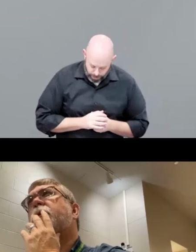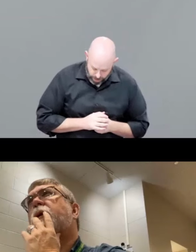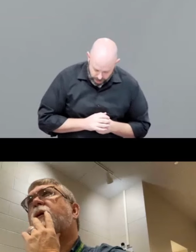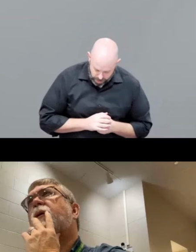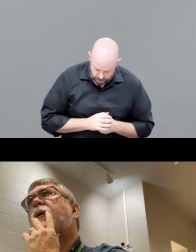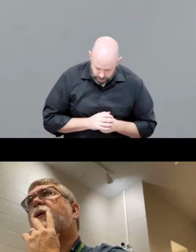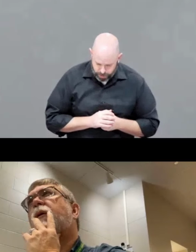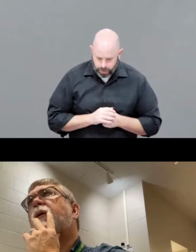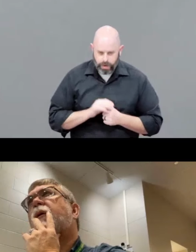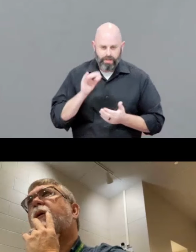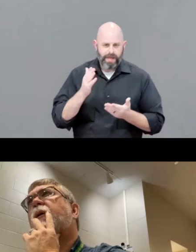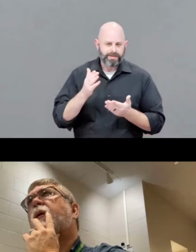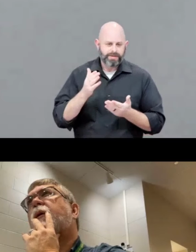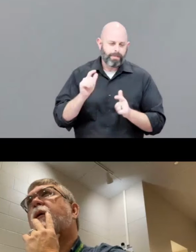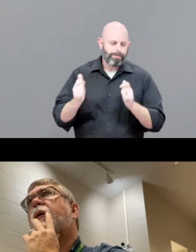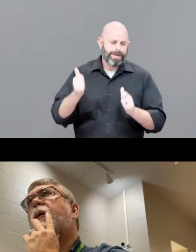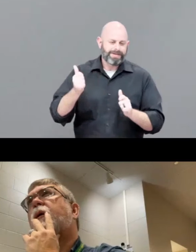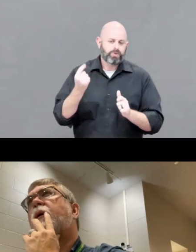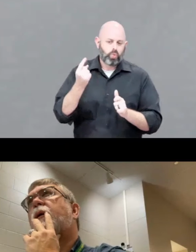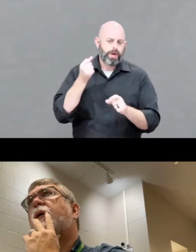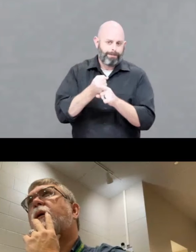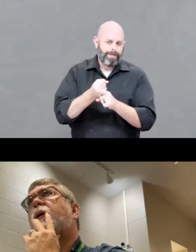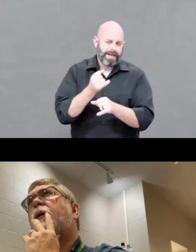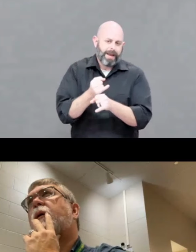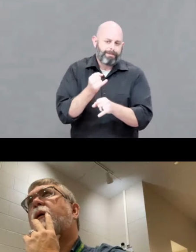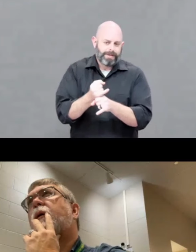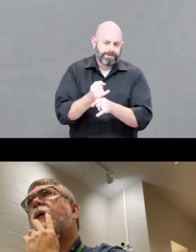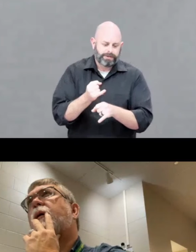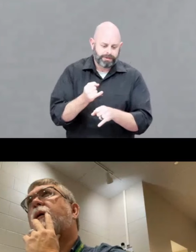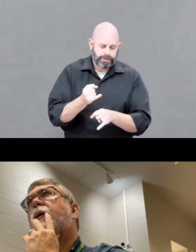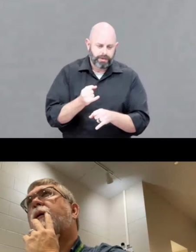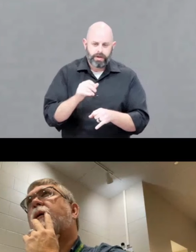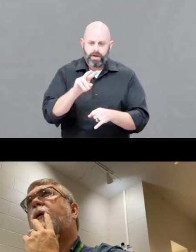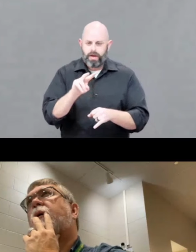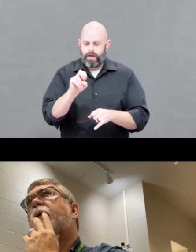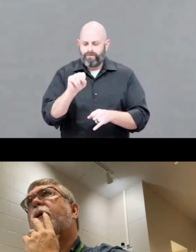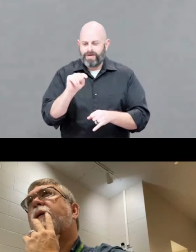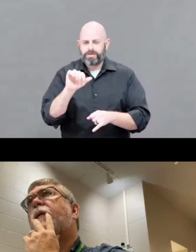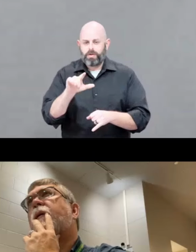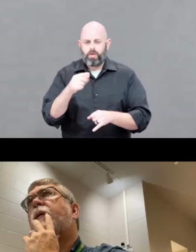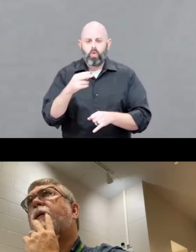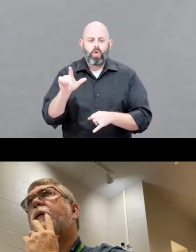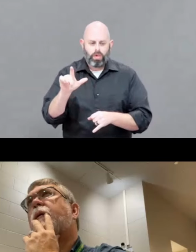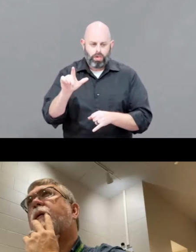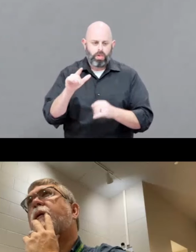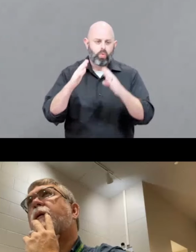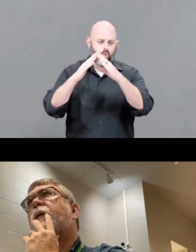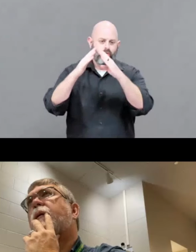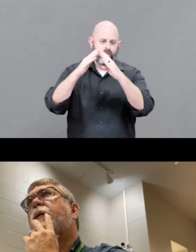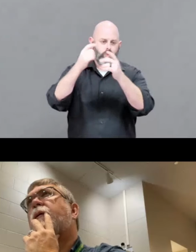So that's probably the biggest one that's taking place. It's going to impact this campus: the Vestal Hall roof replacement, the kitchen.